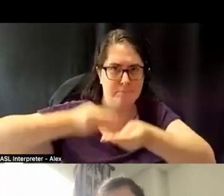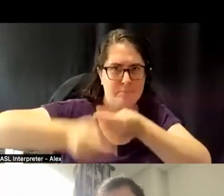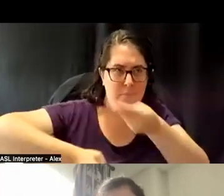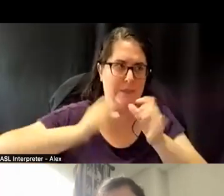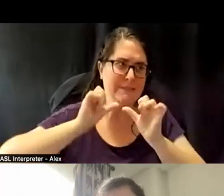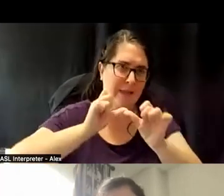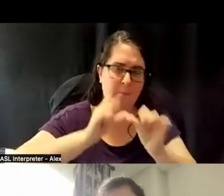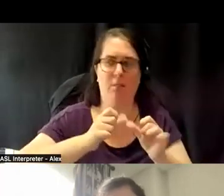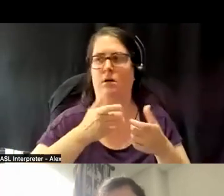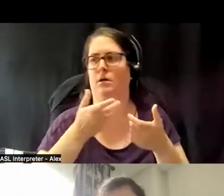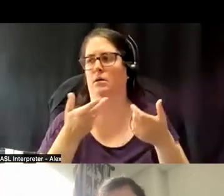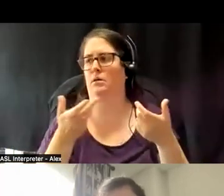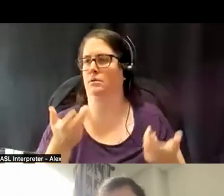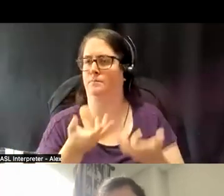sustainability.